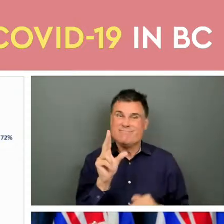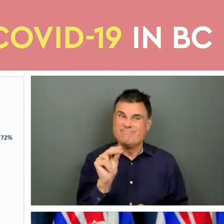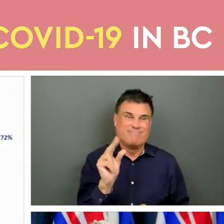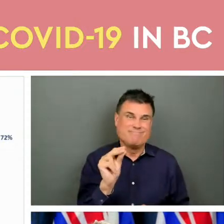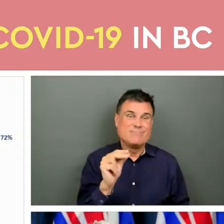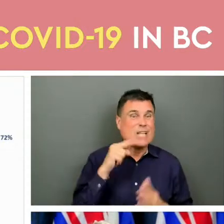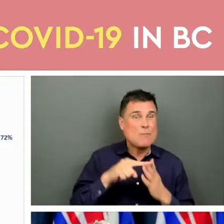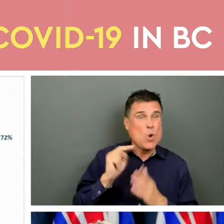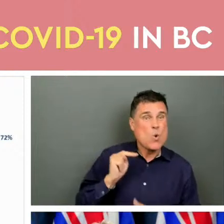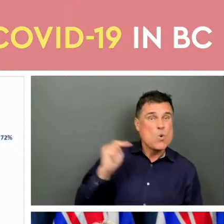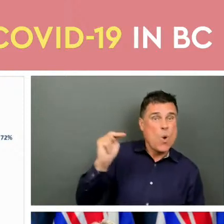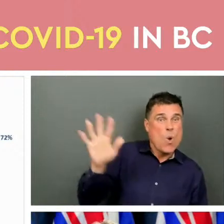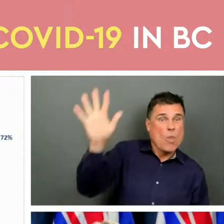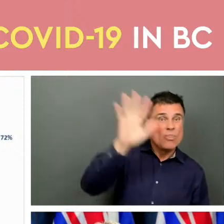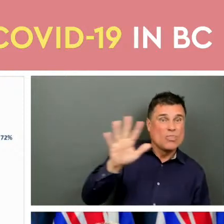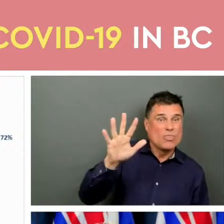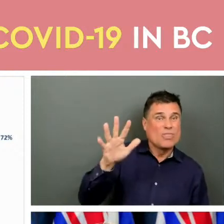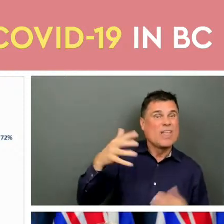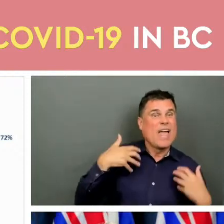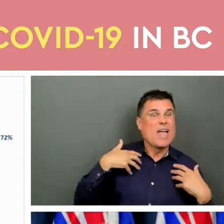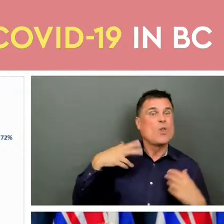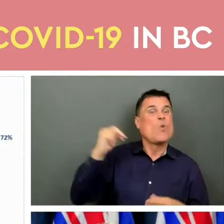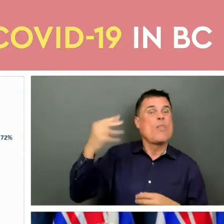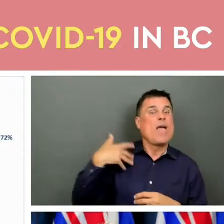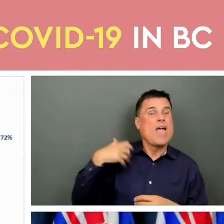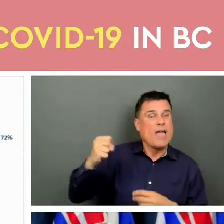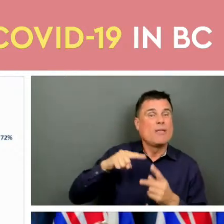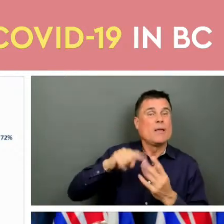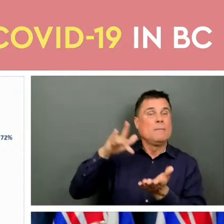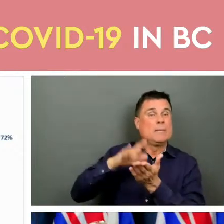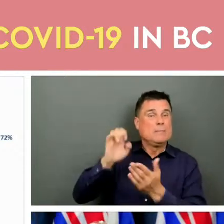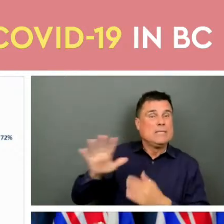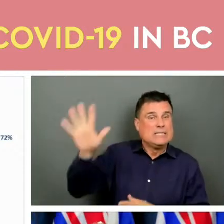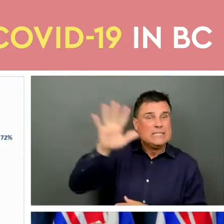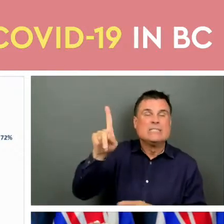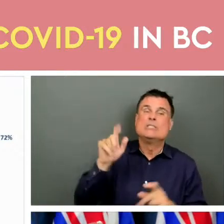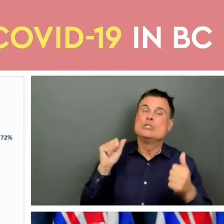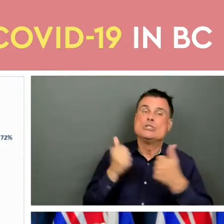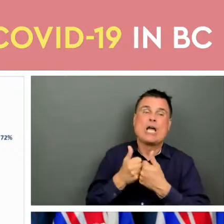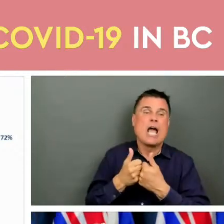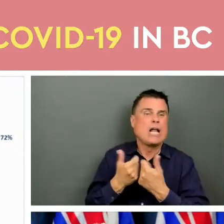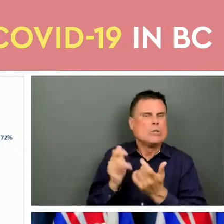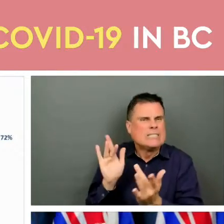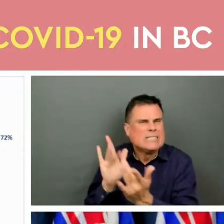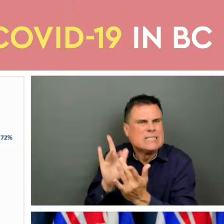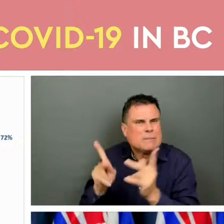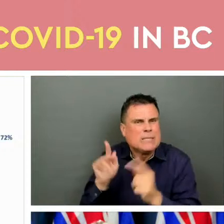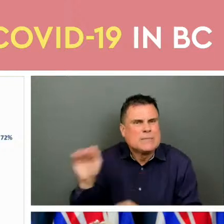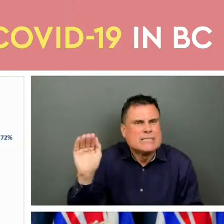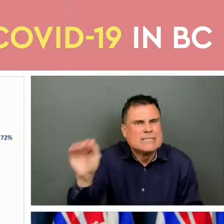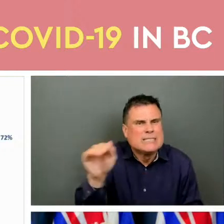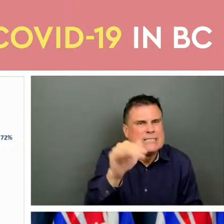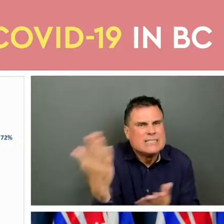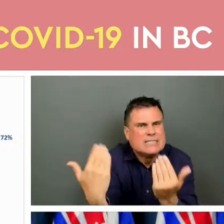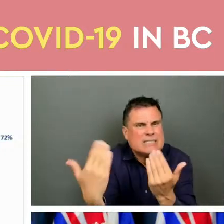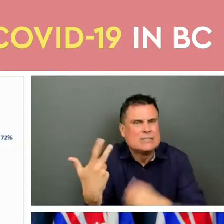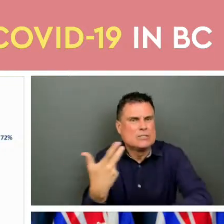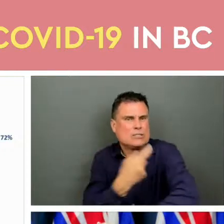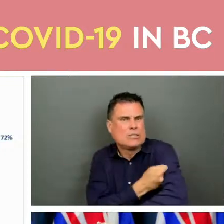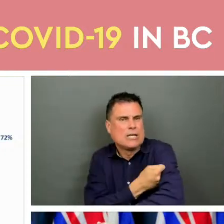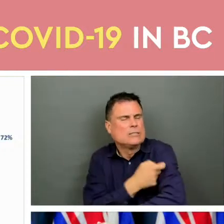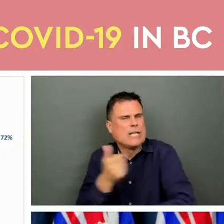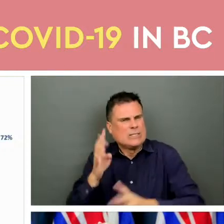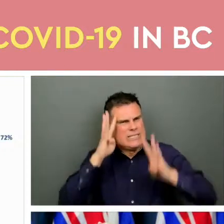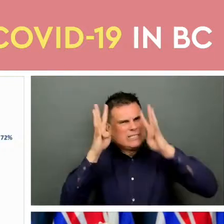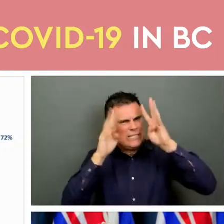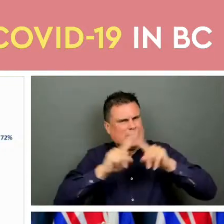in interior health, we're having more challenges in reaching people, and we're taking different strategies to make sure that people have access